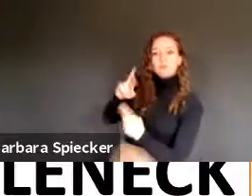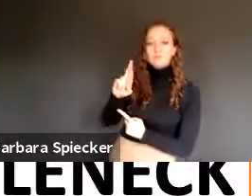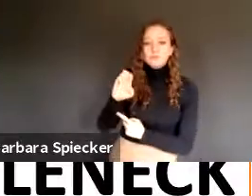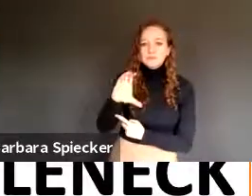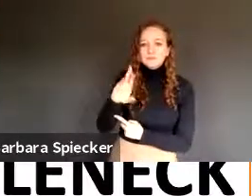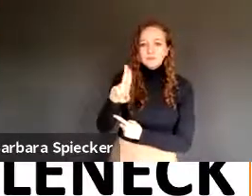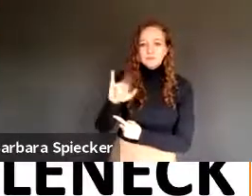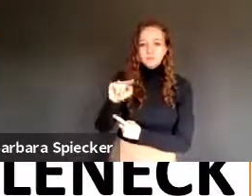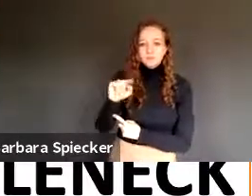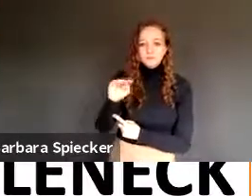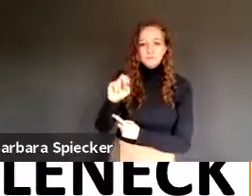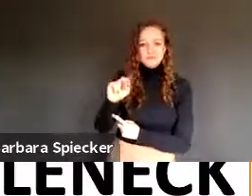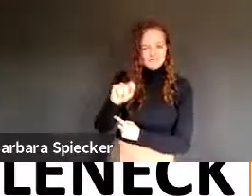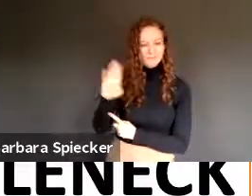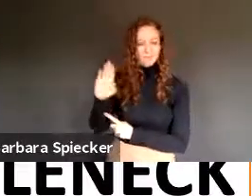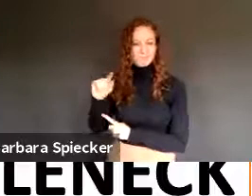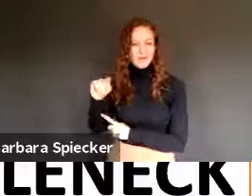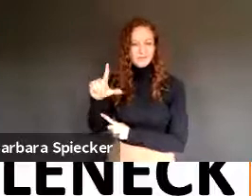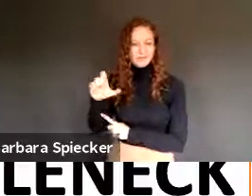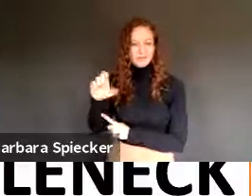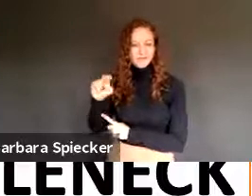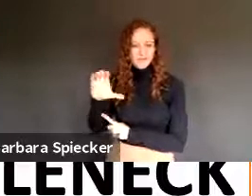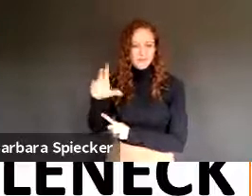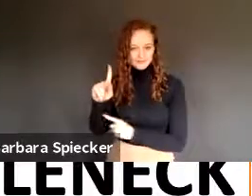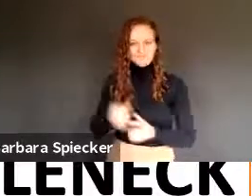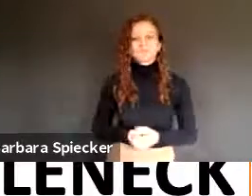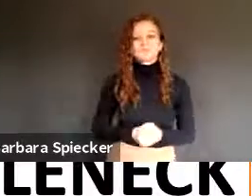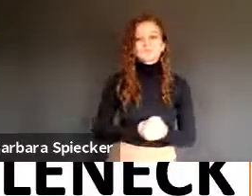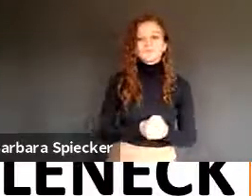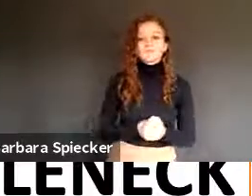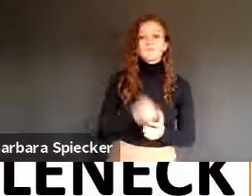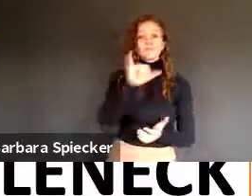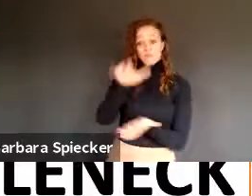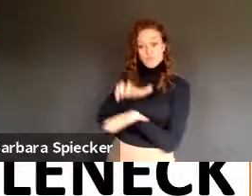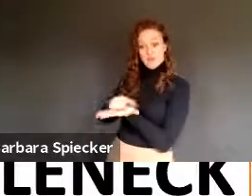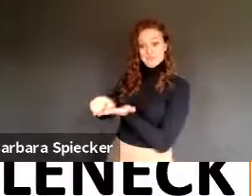only those surviving juveniles will pass through the bottleneck and grow into adults.